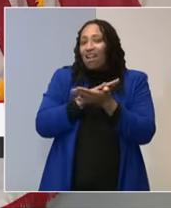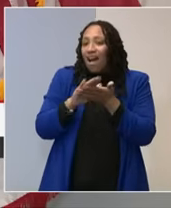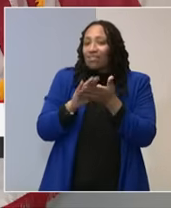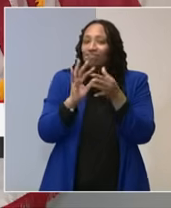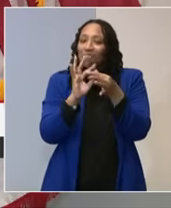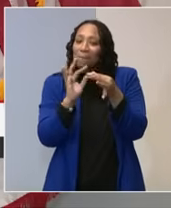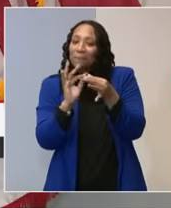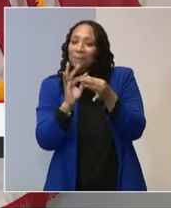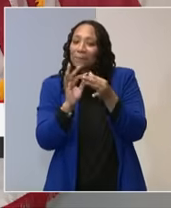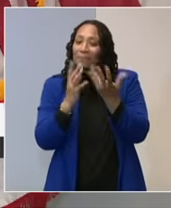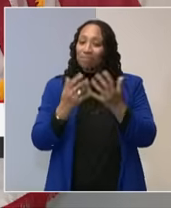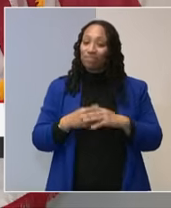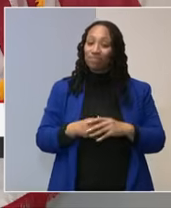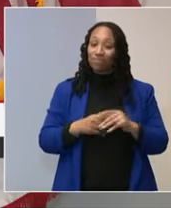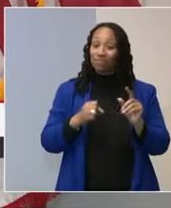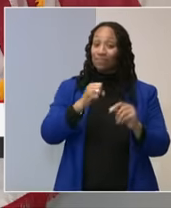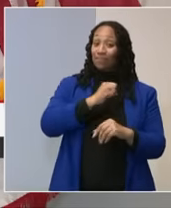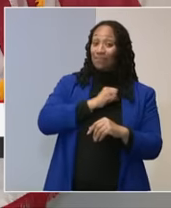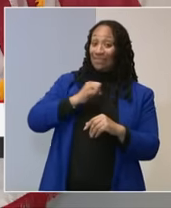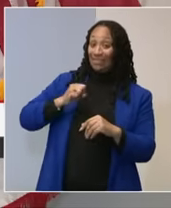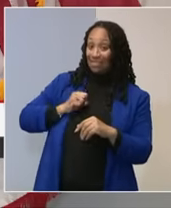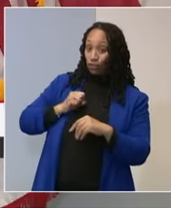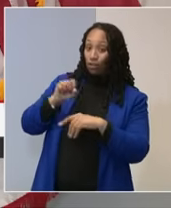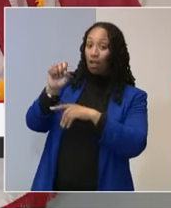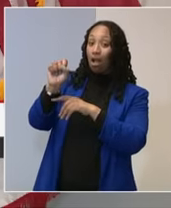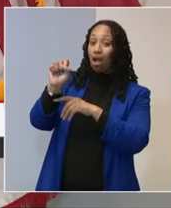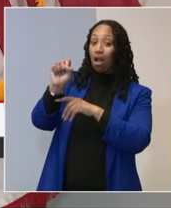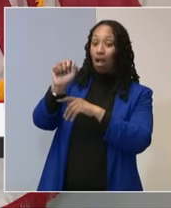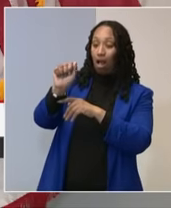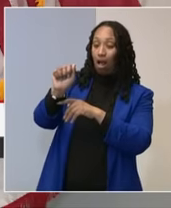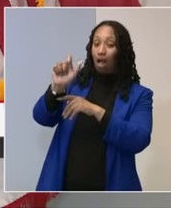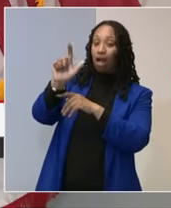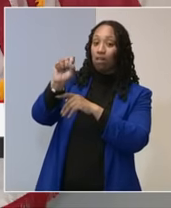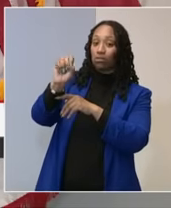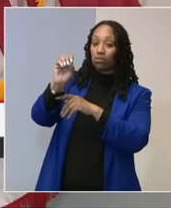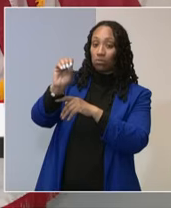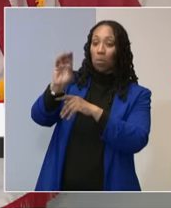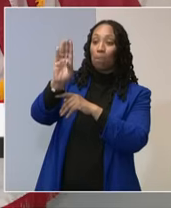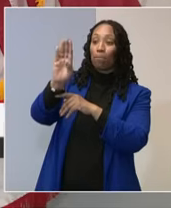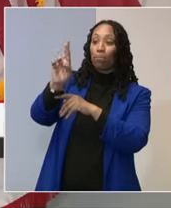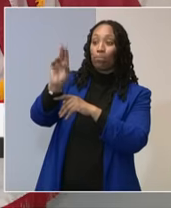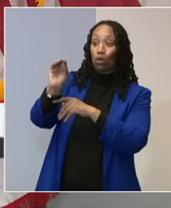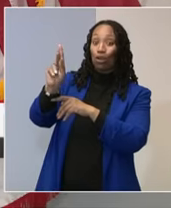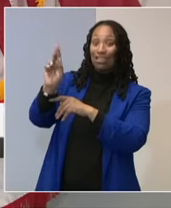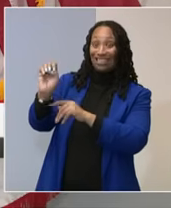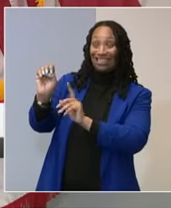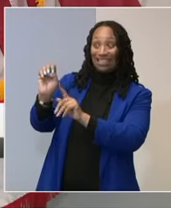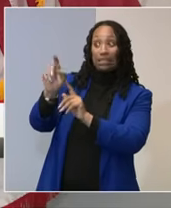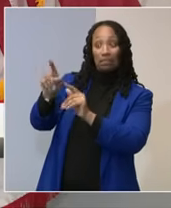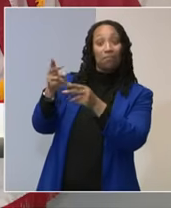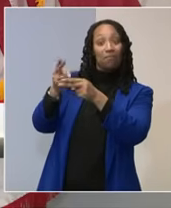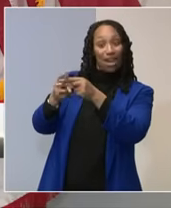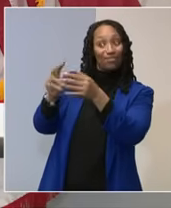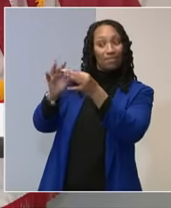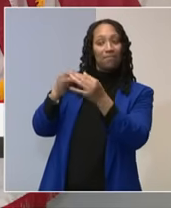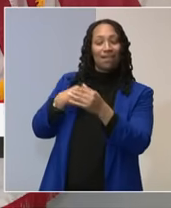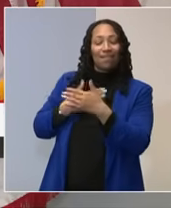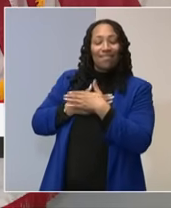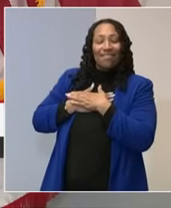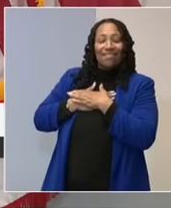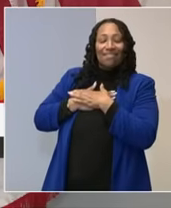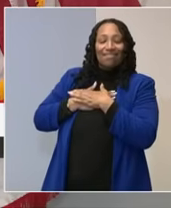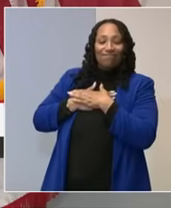know you said no comprehensive plan with priorities that you have in the next 12 months. Well, I think I outlined them broadly. I'll talk